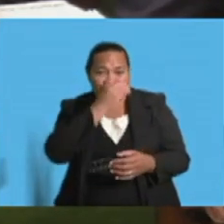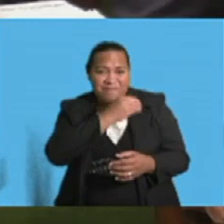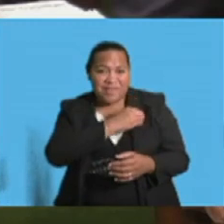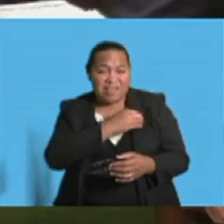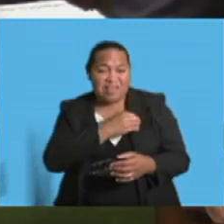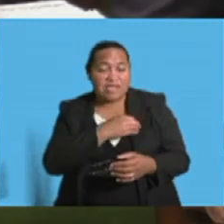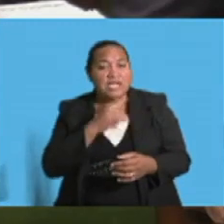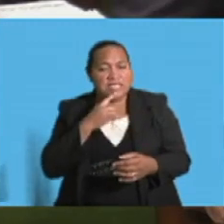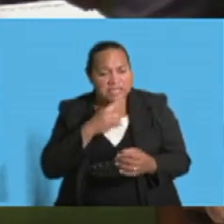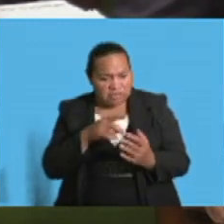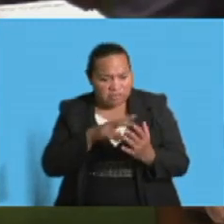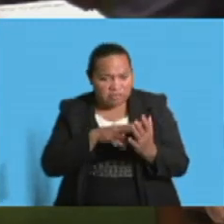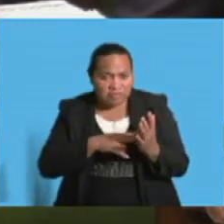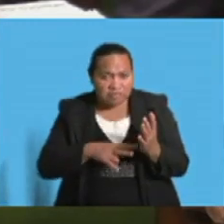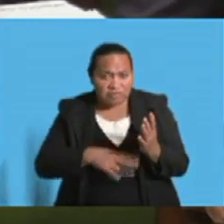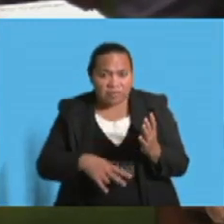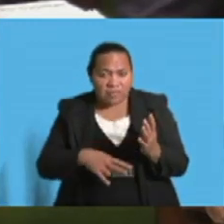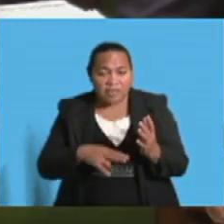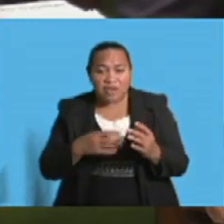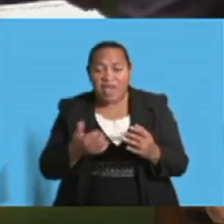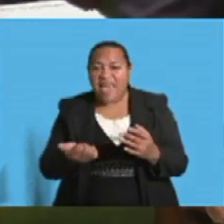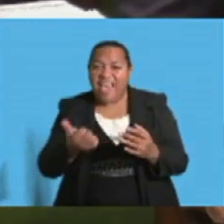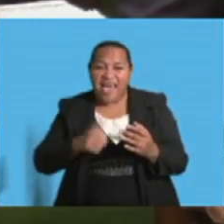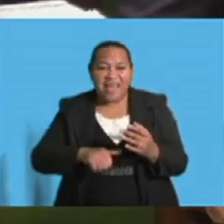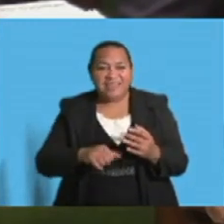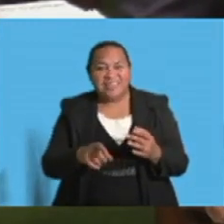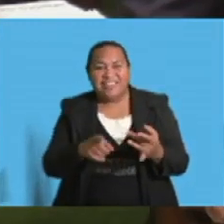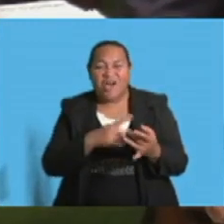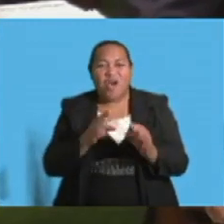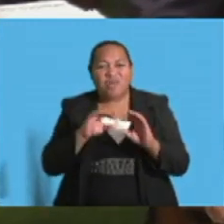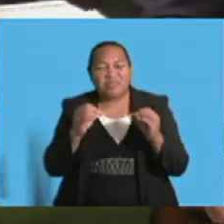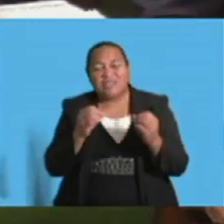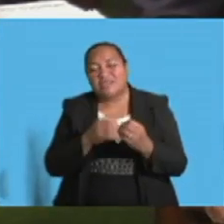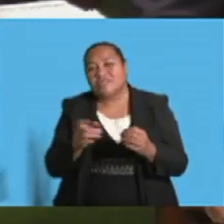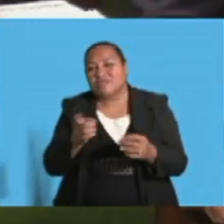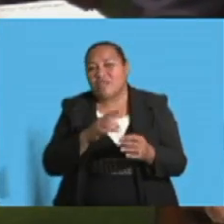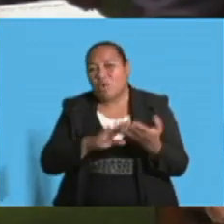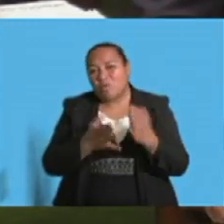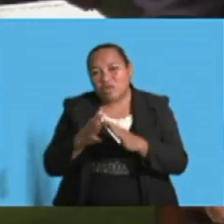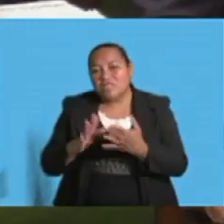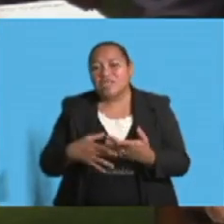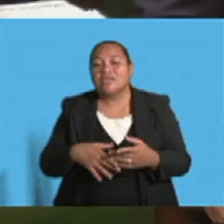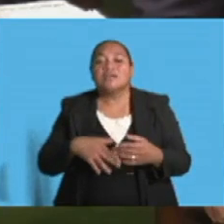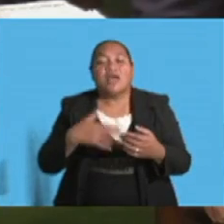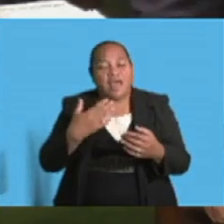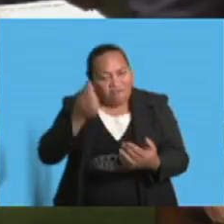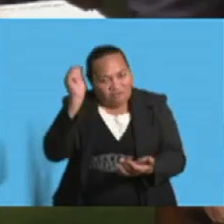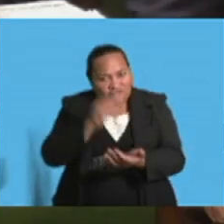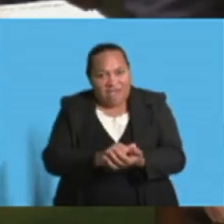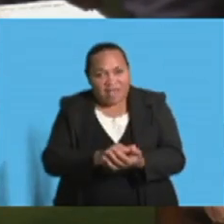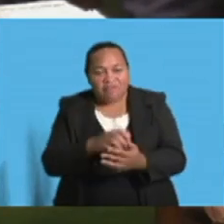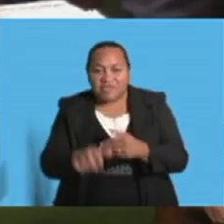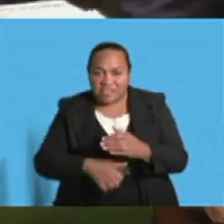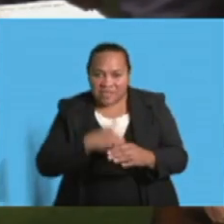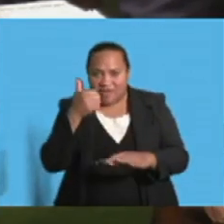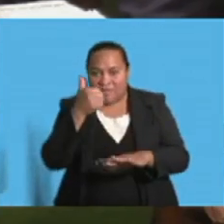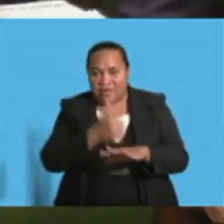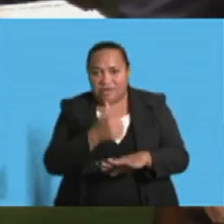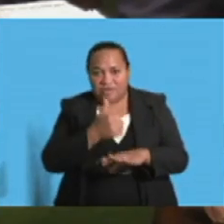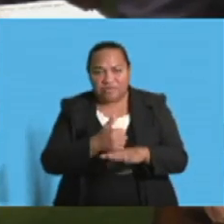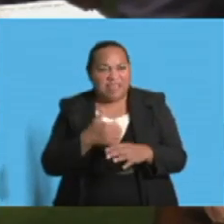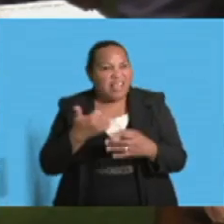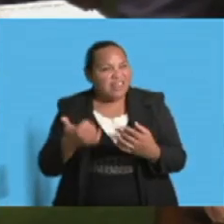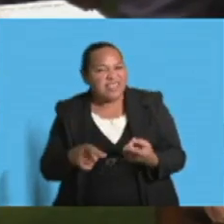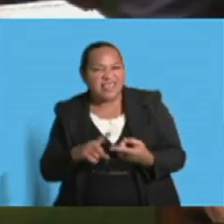that every religious community, denomination, every cultural or social community has a right to establish, maintain and manage places of education, whether or not it